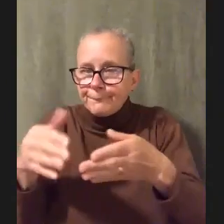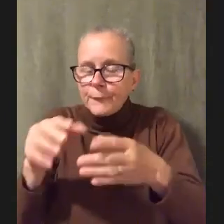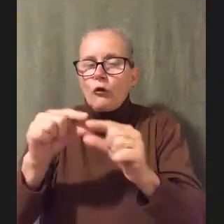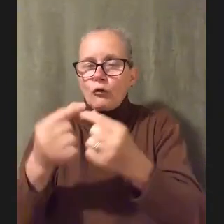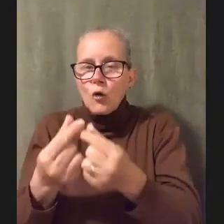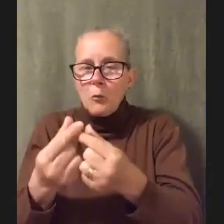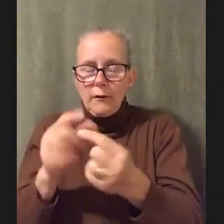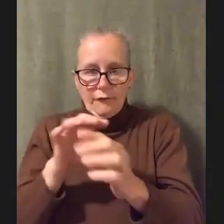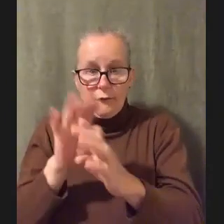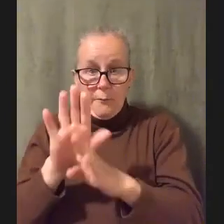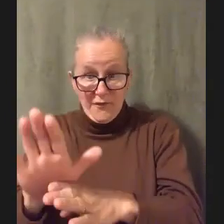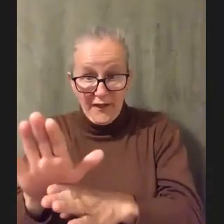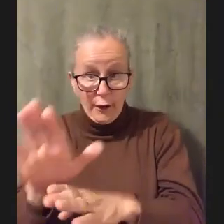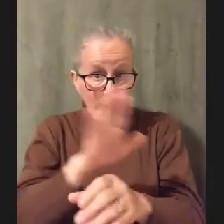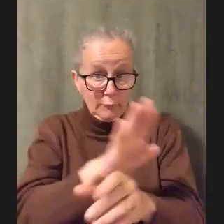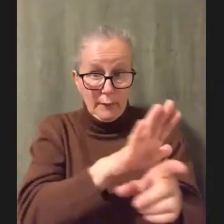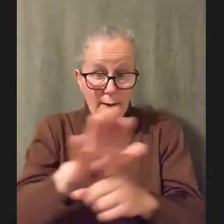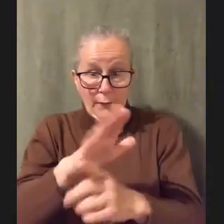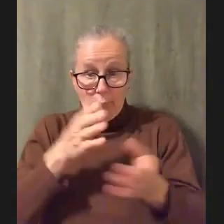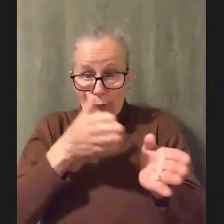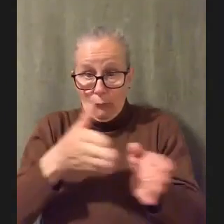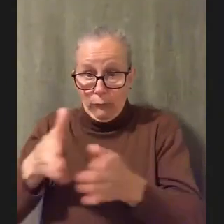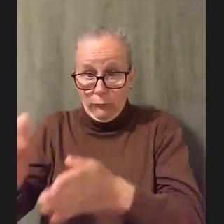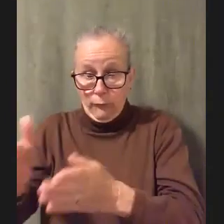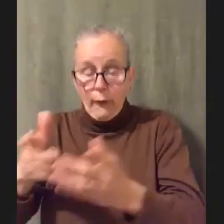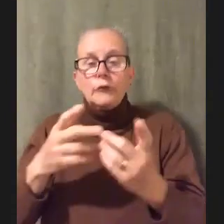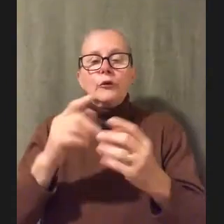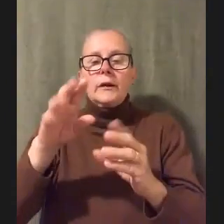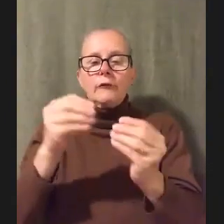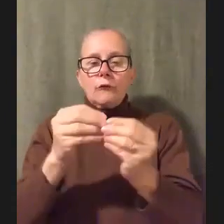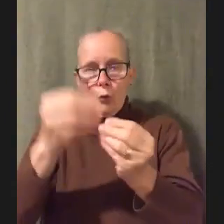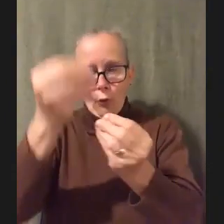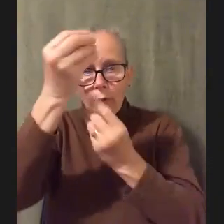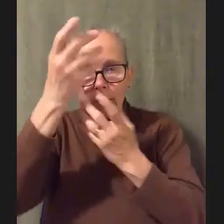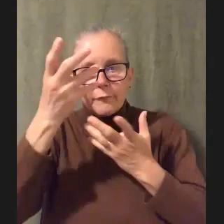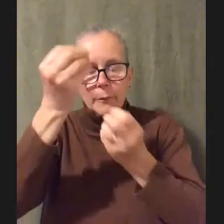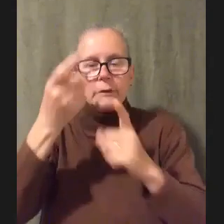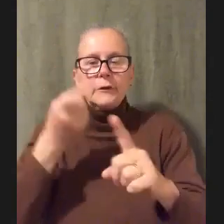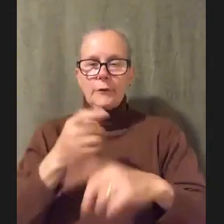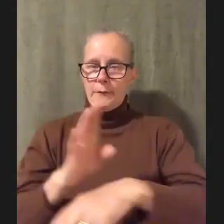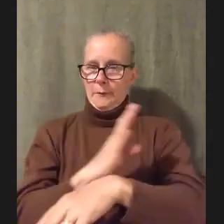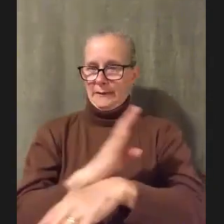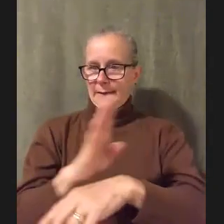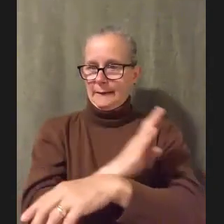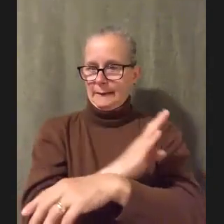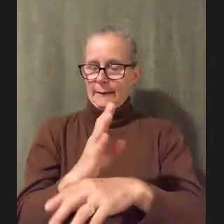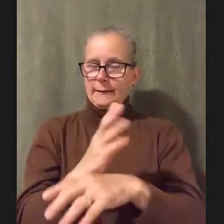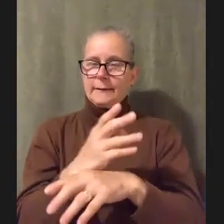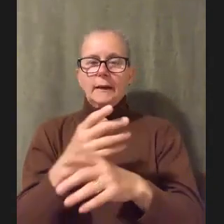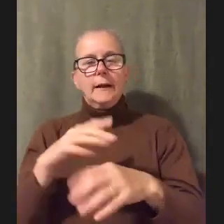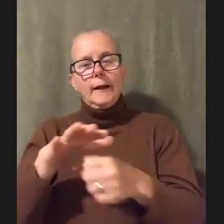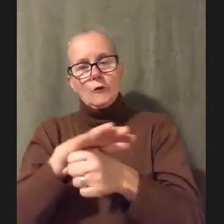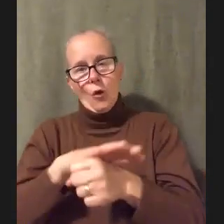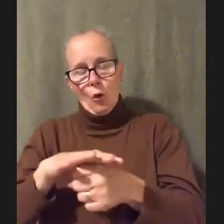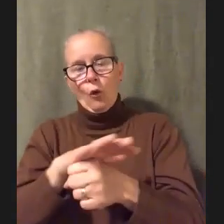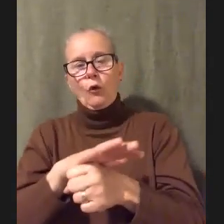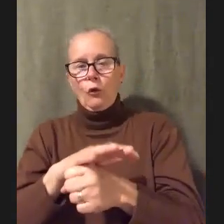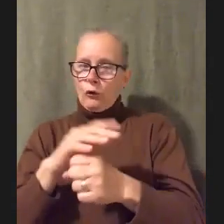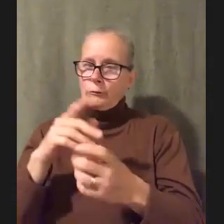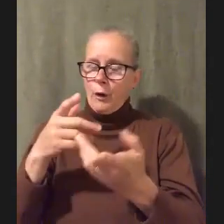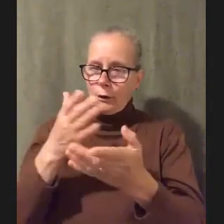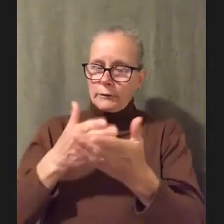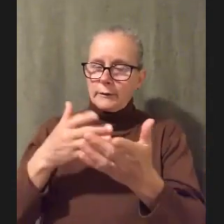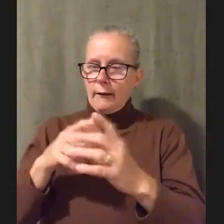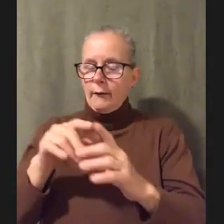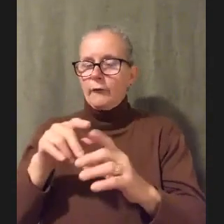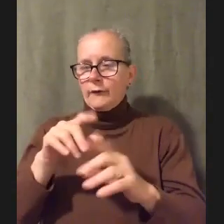council districts to solicit further input from our business sectors localized within parts of the county.